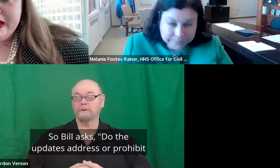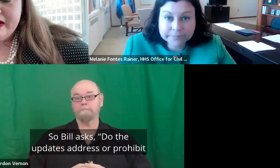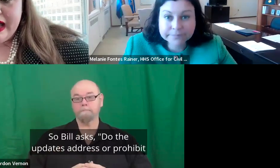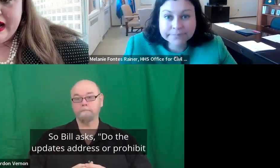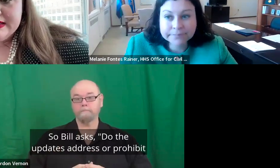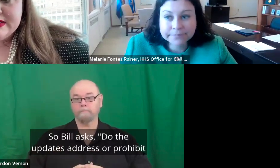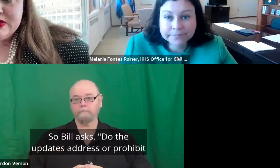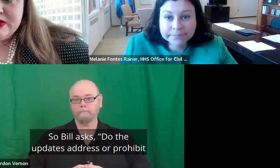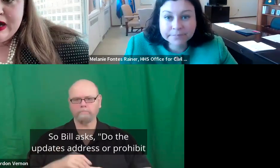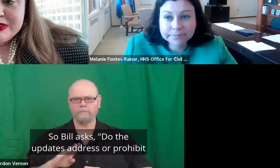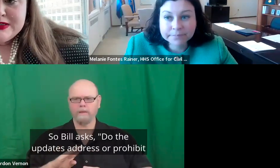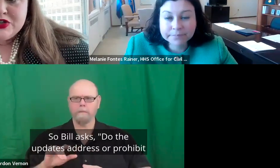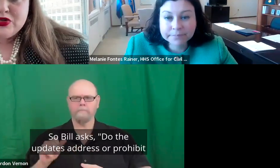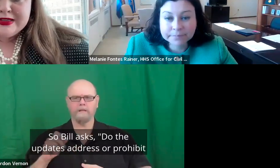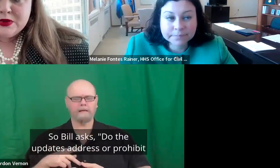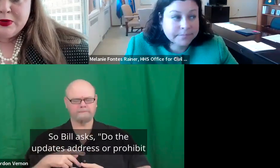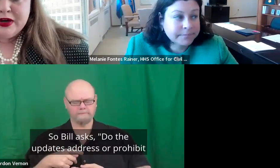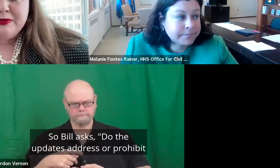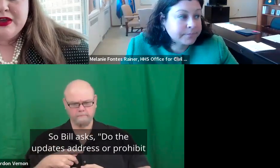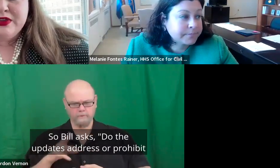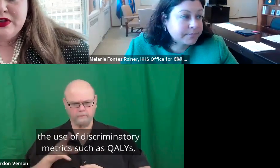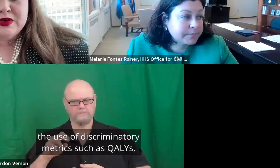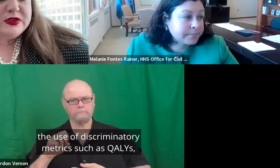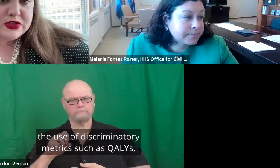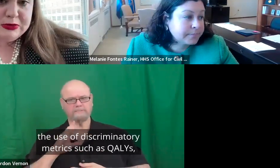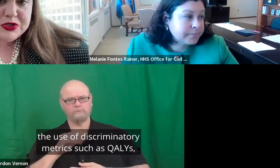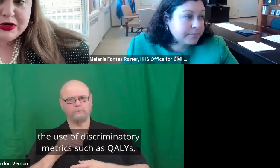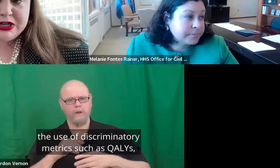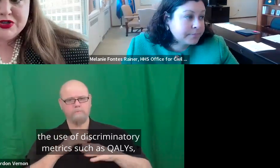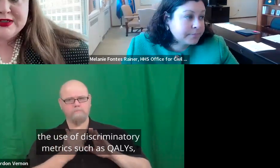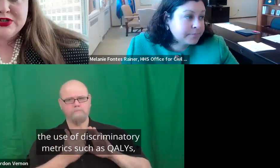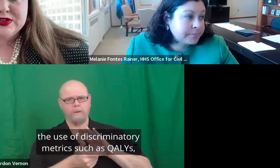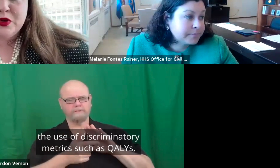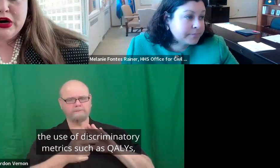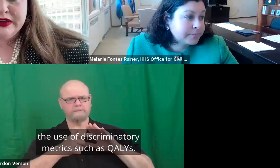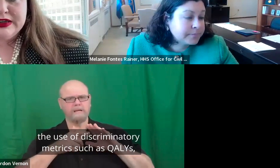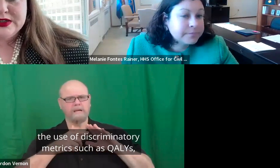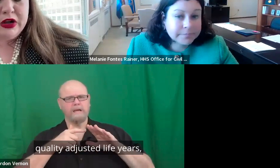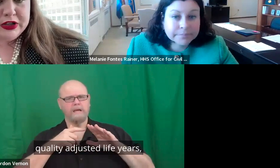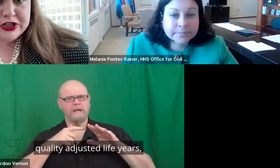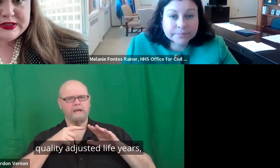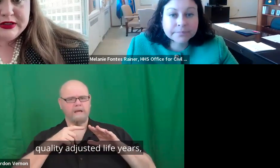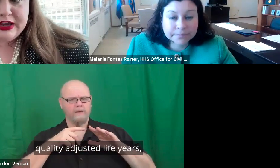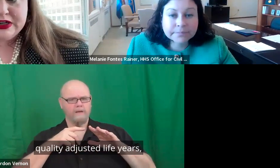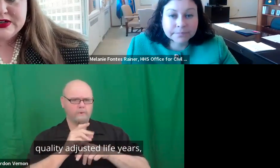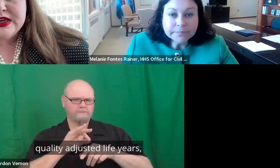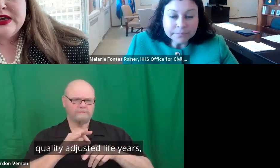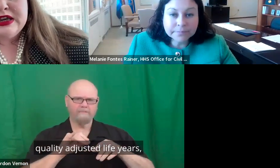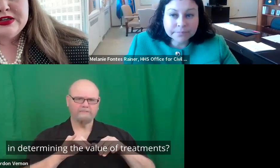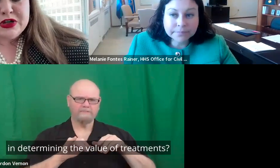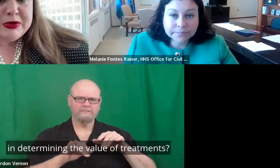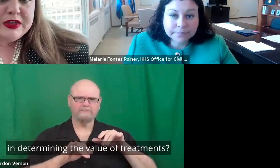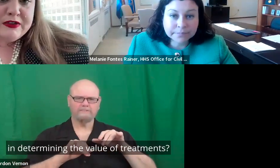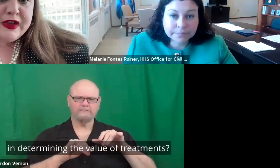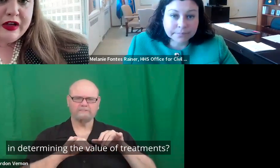So Bill asks, do the updates address or prohibit the use of discriminatory metrics such as QALYs, quality adjusted life years,